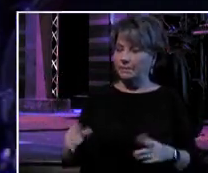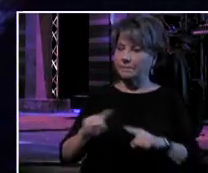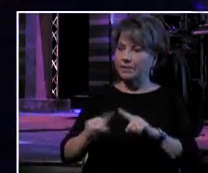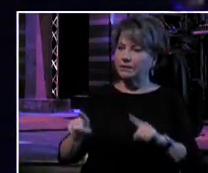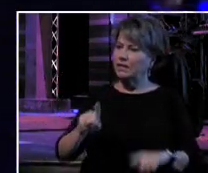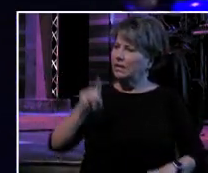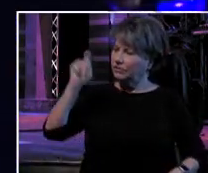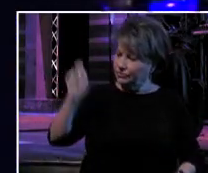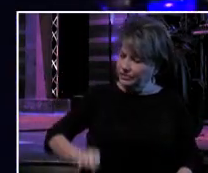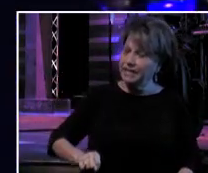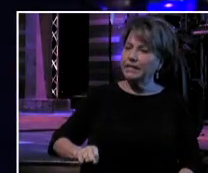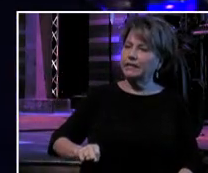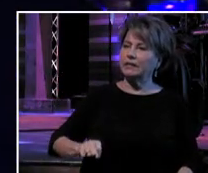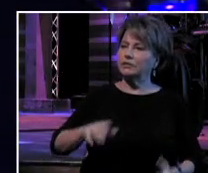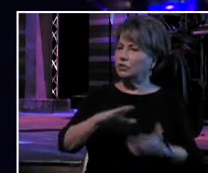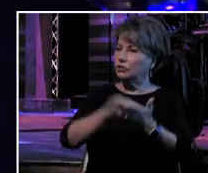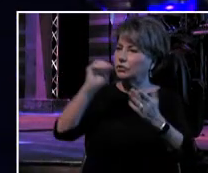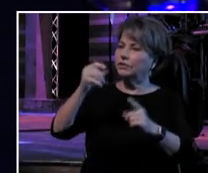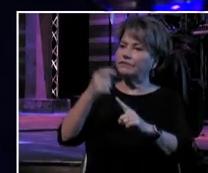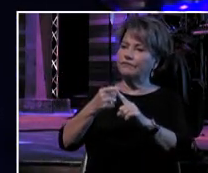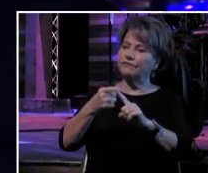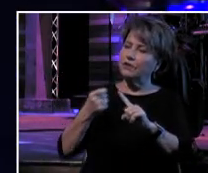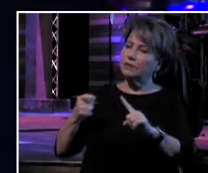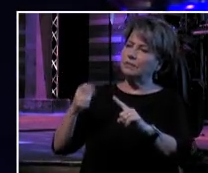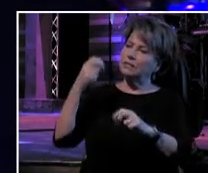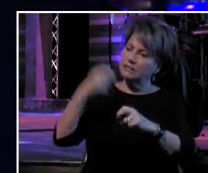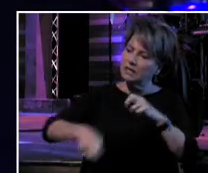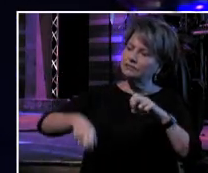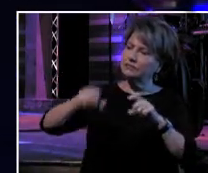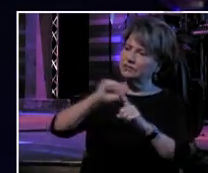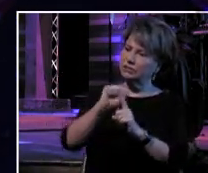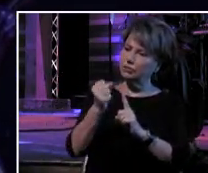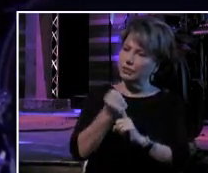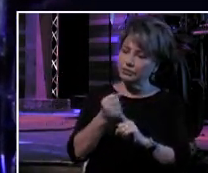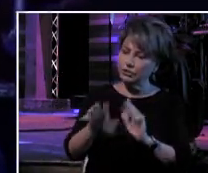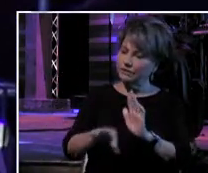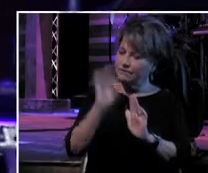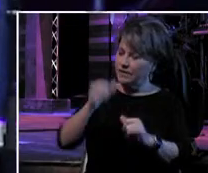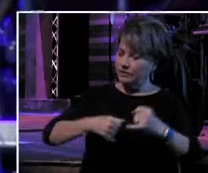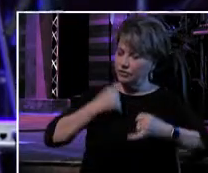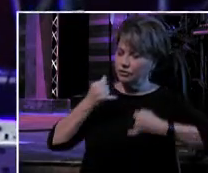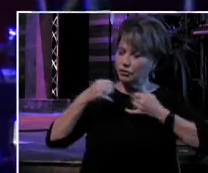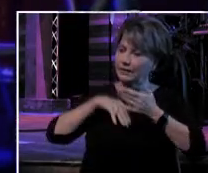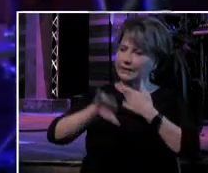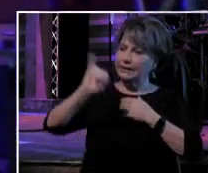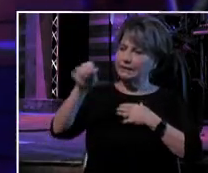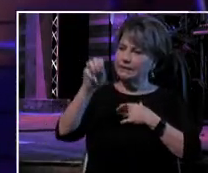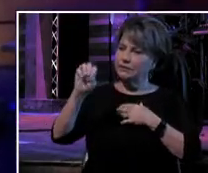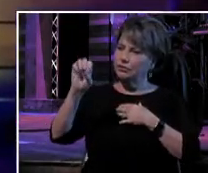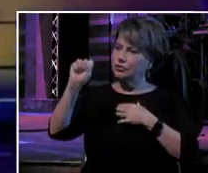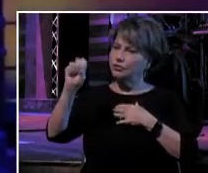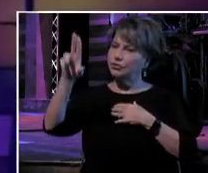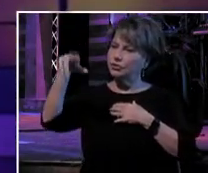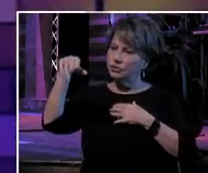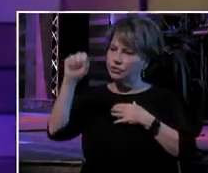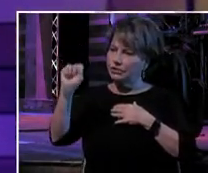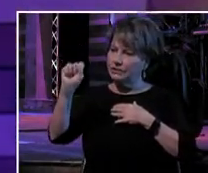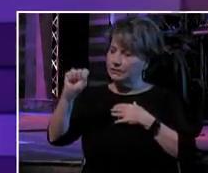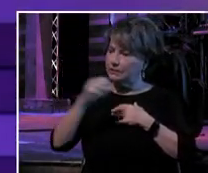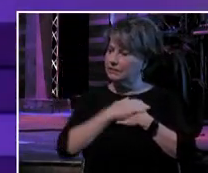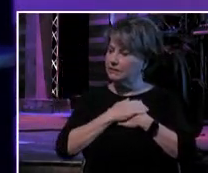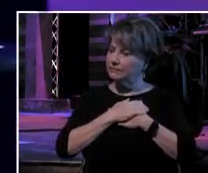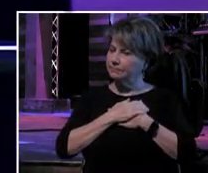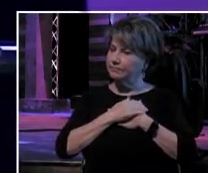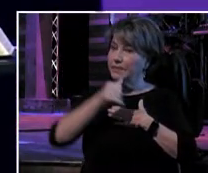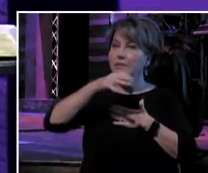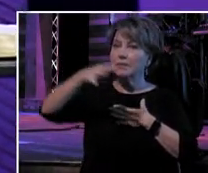the difficult things in your lives, finding your joy in Jesus. And parents,